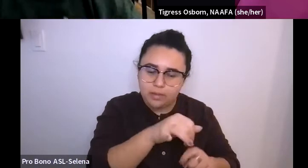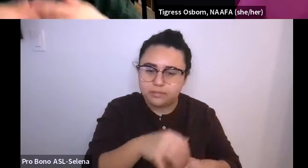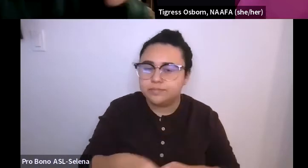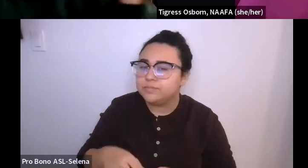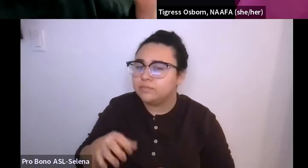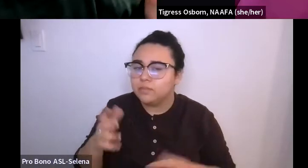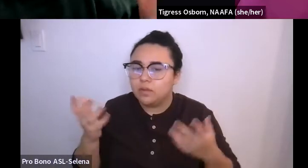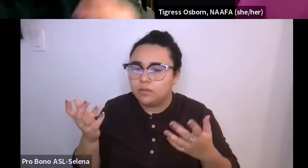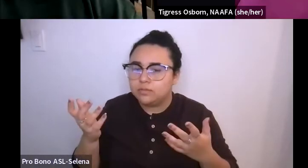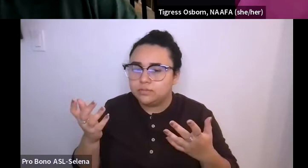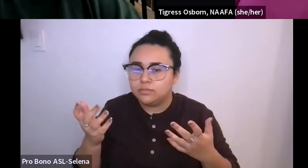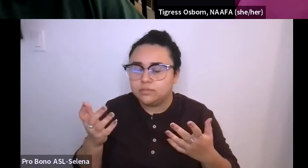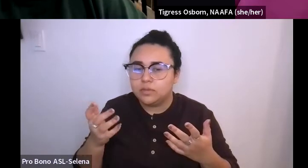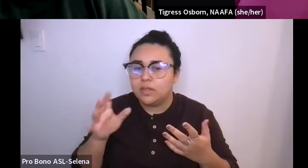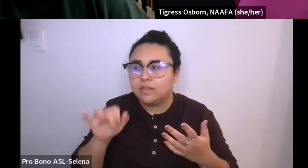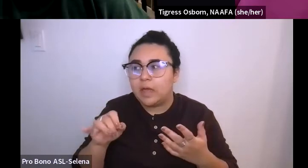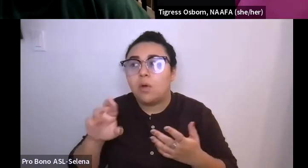that or, you know, the Bible,